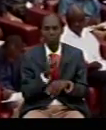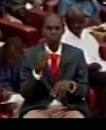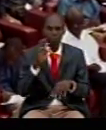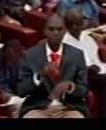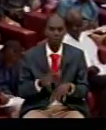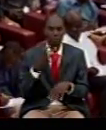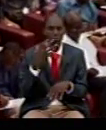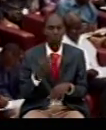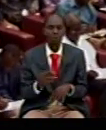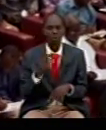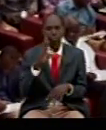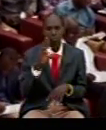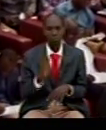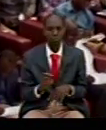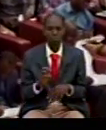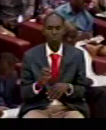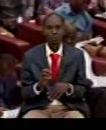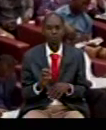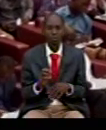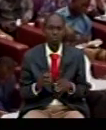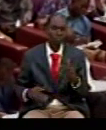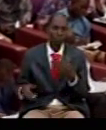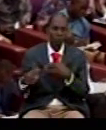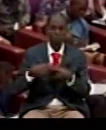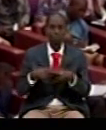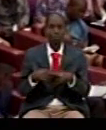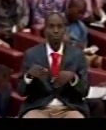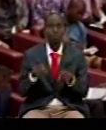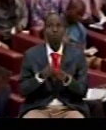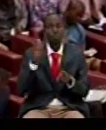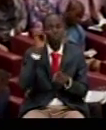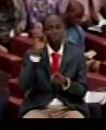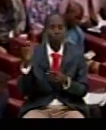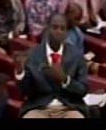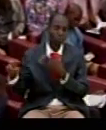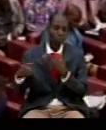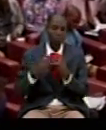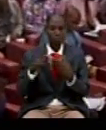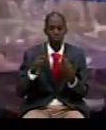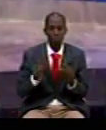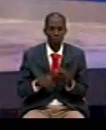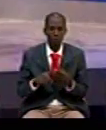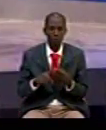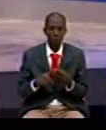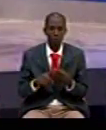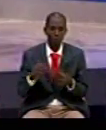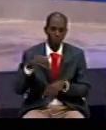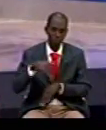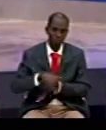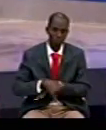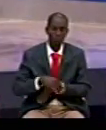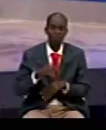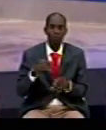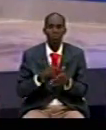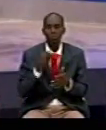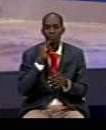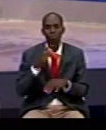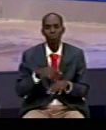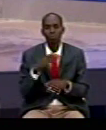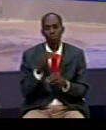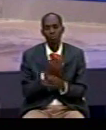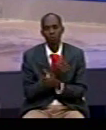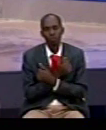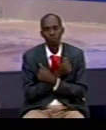of reconciliation. As he touches you tonight, it's a touch of love. It's a touch from